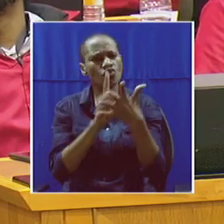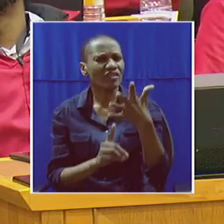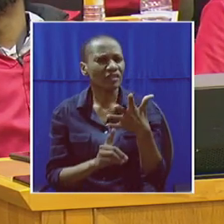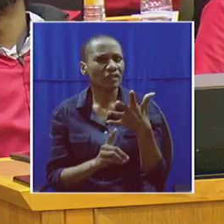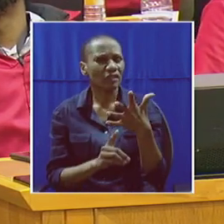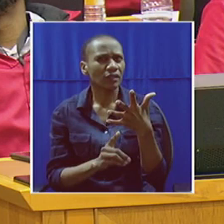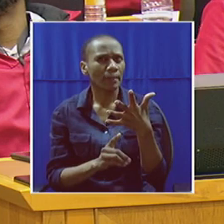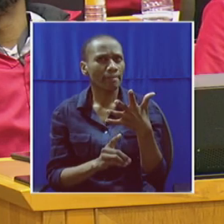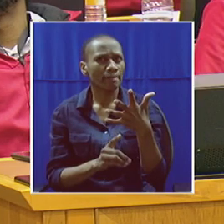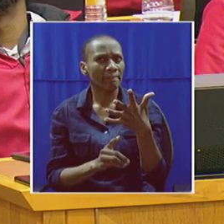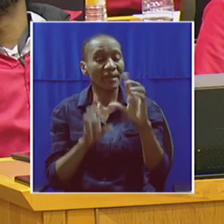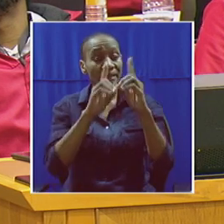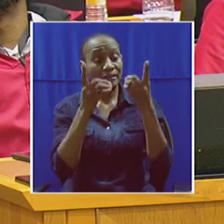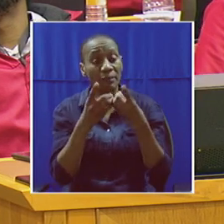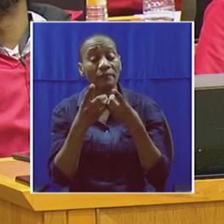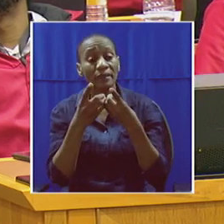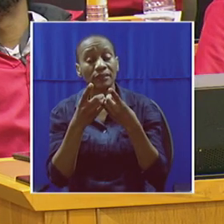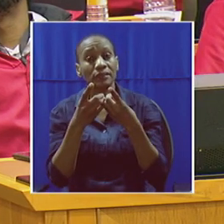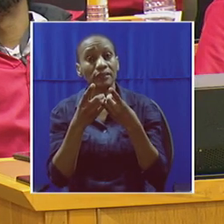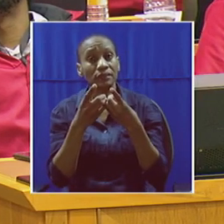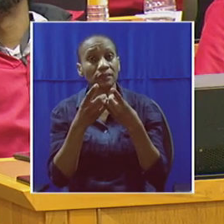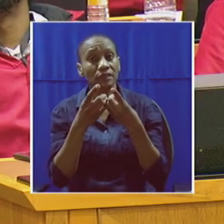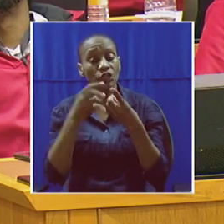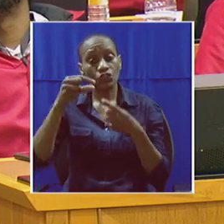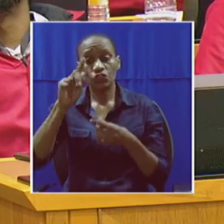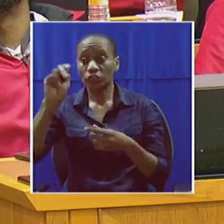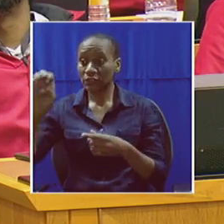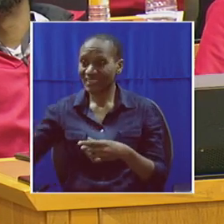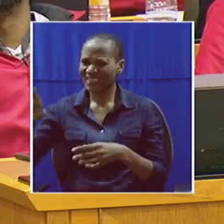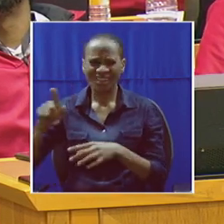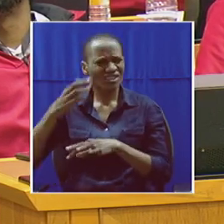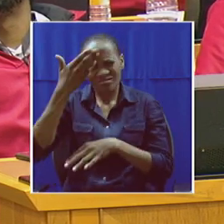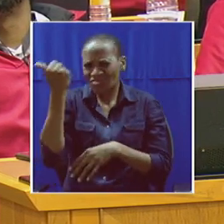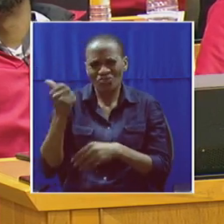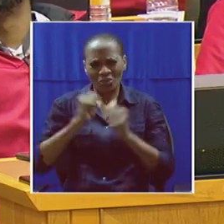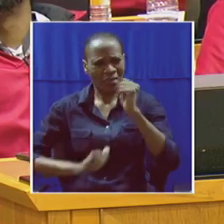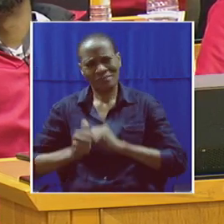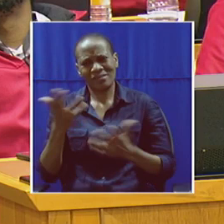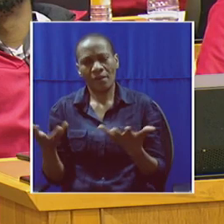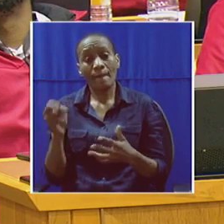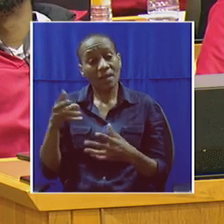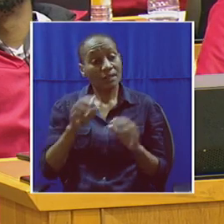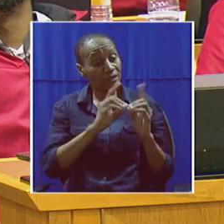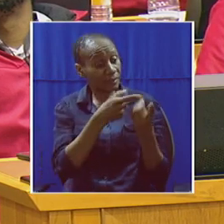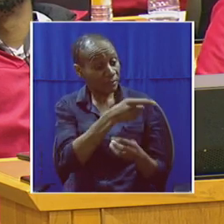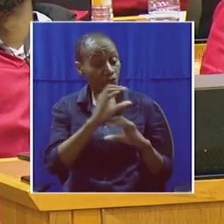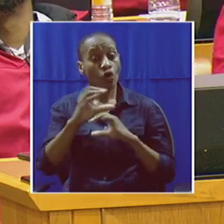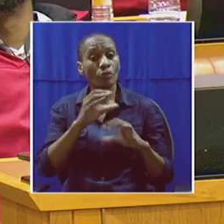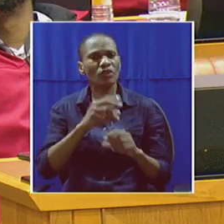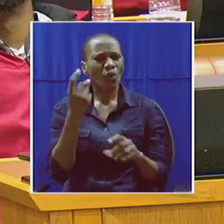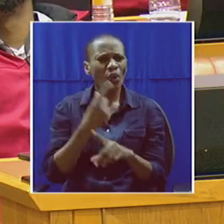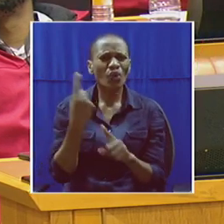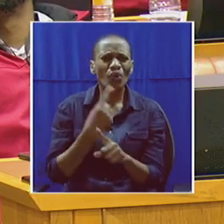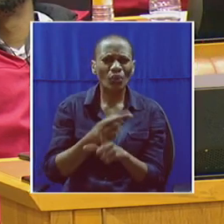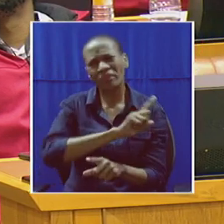Finance with the help of Gtech which is not an expert in anything in fact the department of communications seems to run to finance for